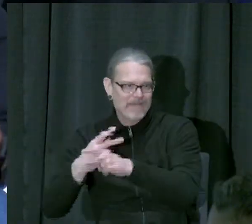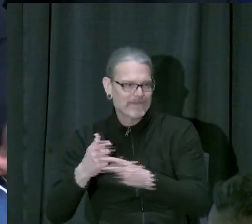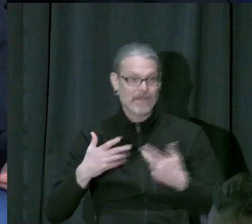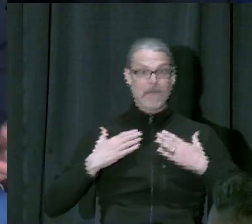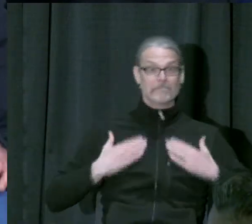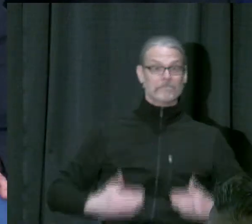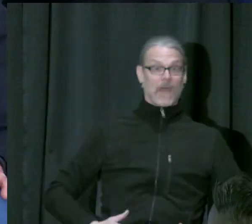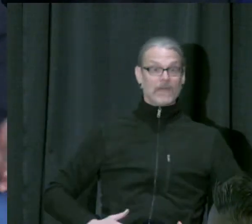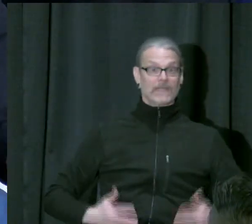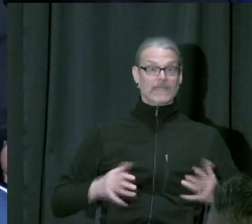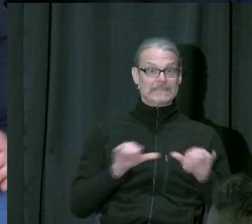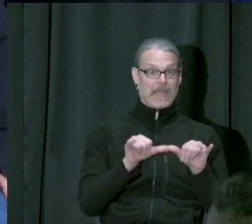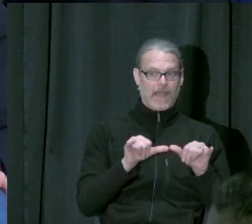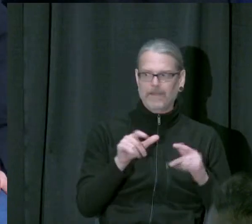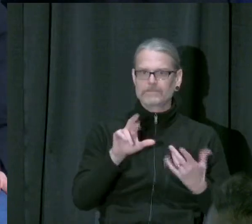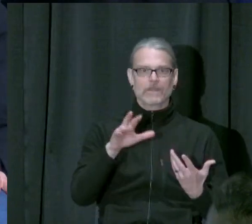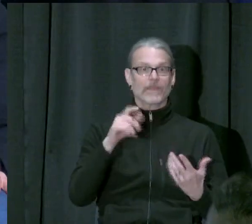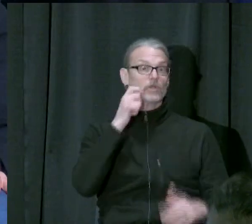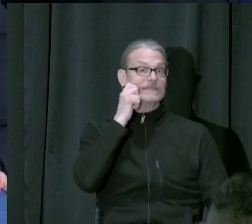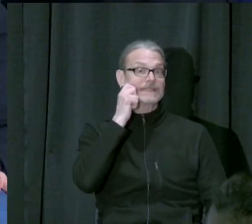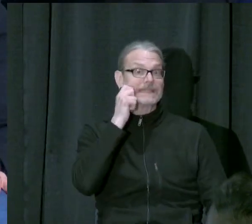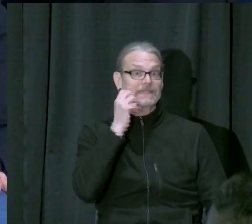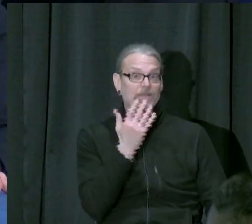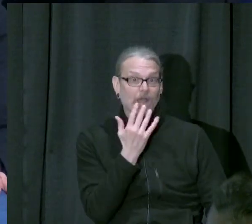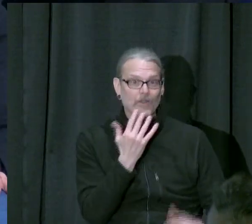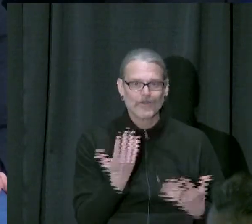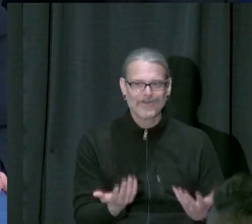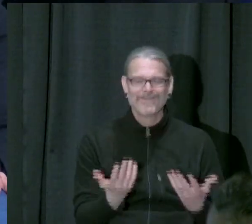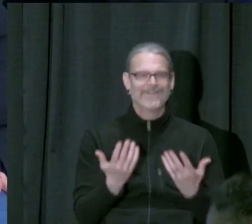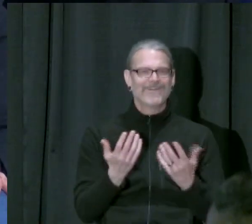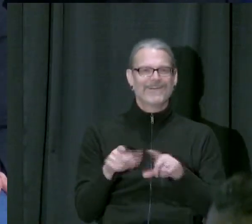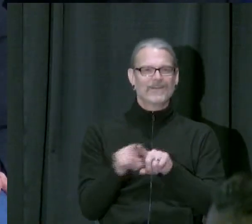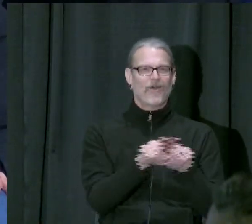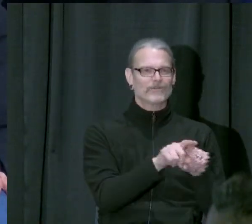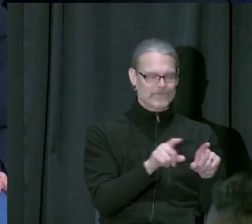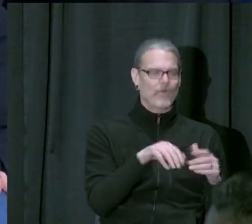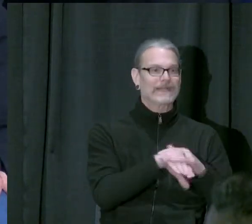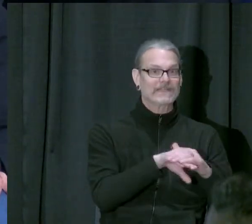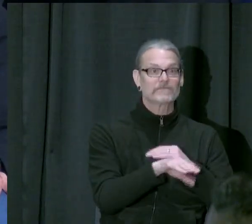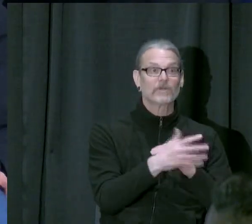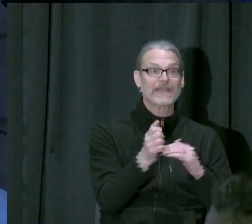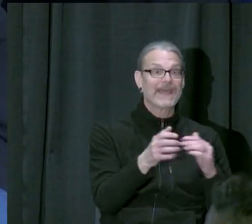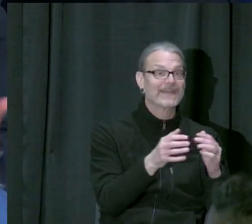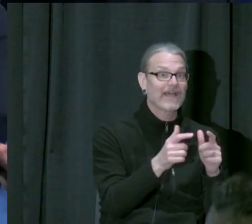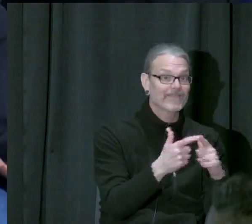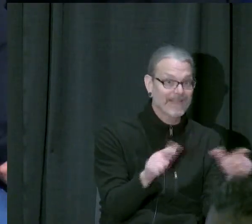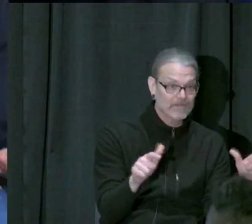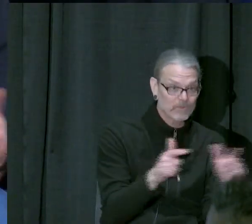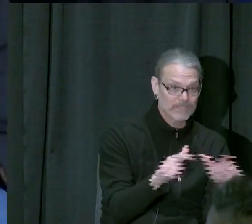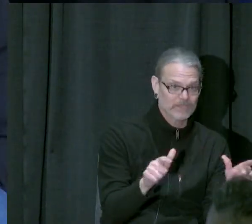their skin tone. And finally, we also look at the intersection between accessibility and language, because if you are, for example, someone like